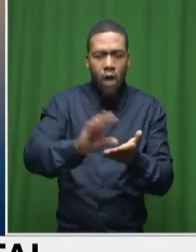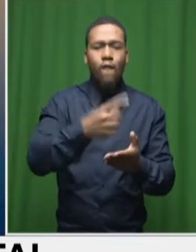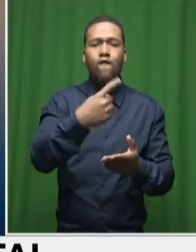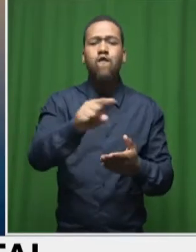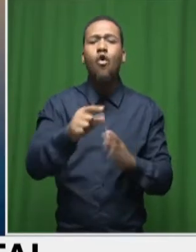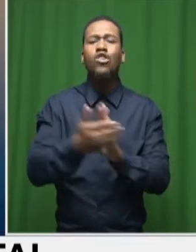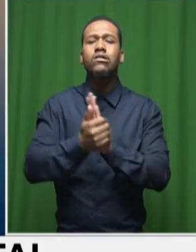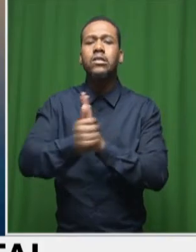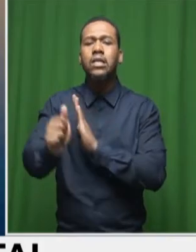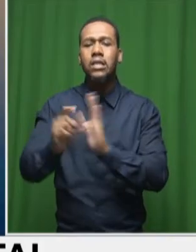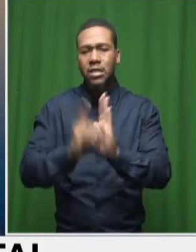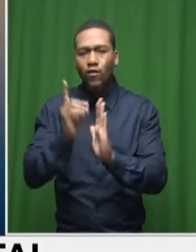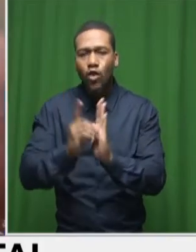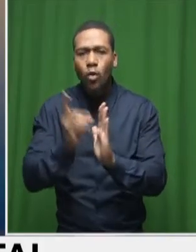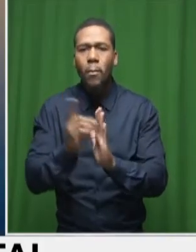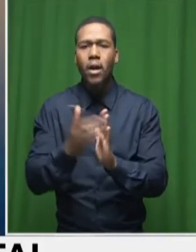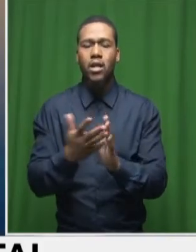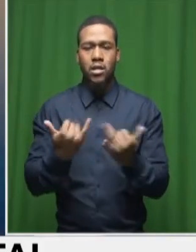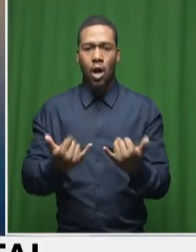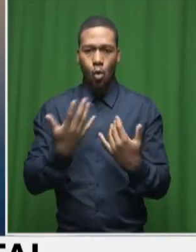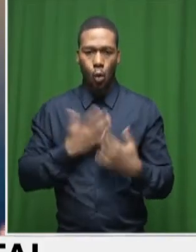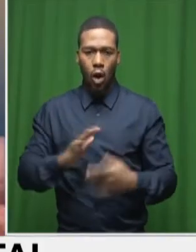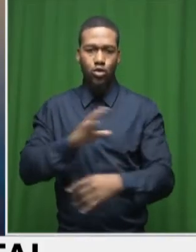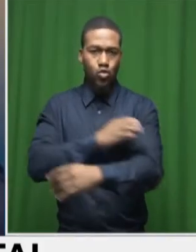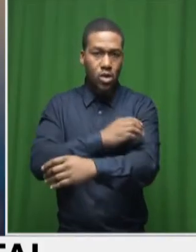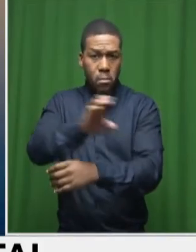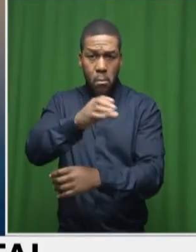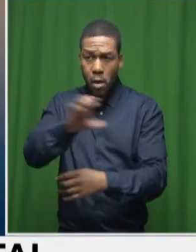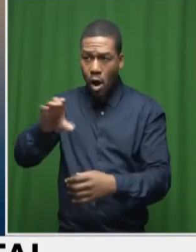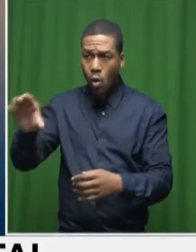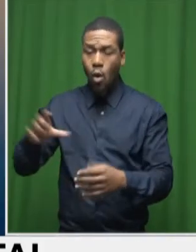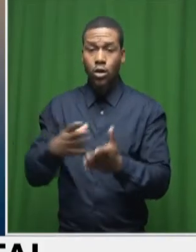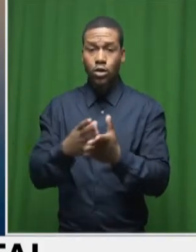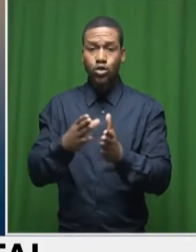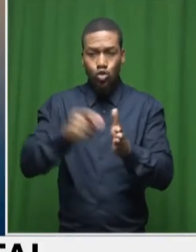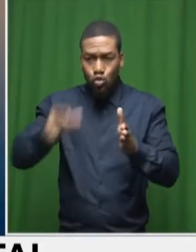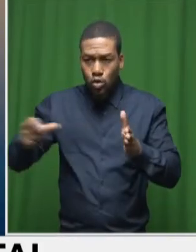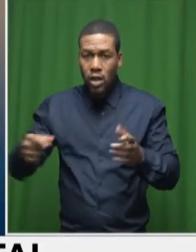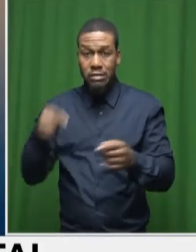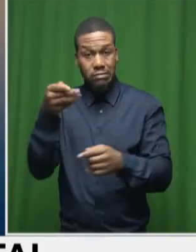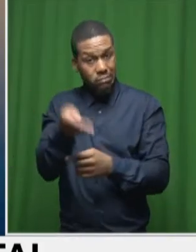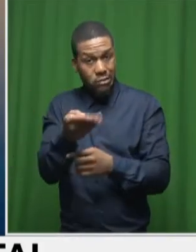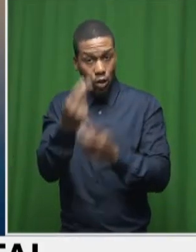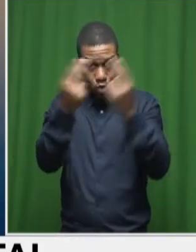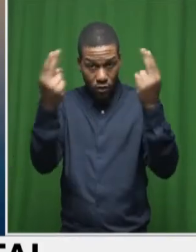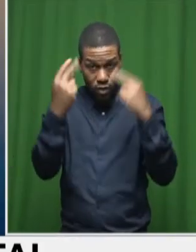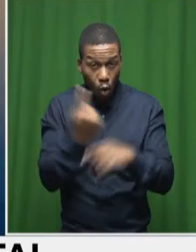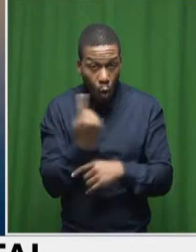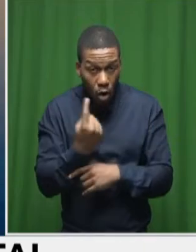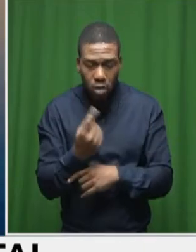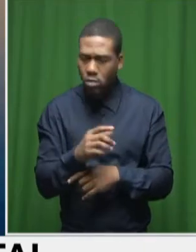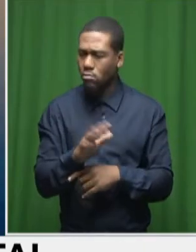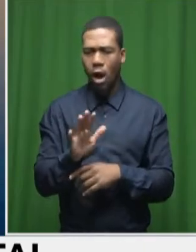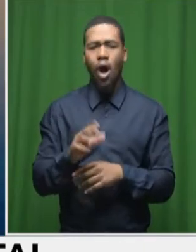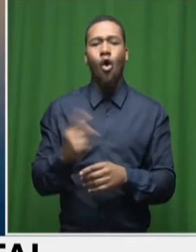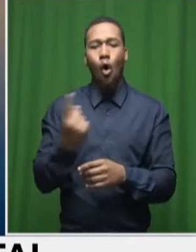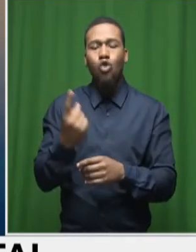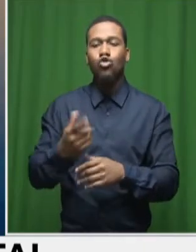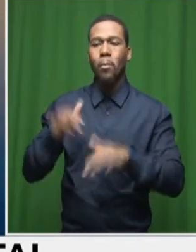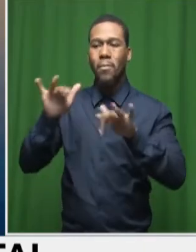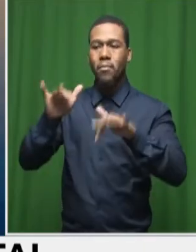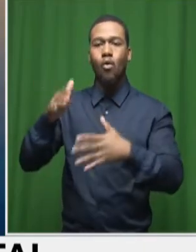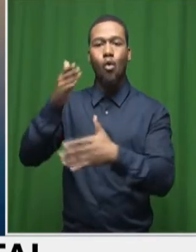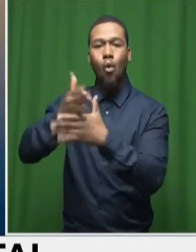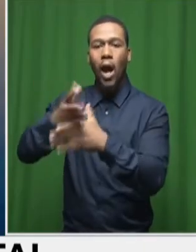to be able to empower not only the students at universities, but employees within companies, where essentially they can access, for instance,